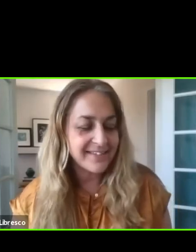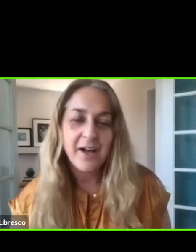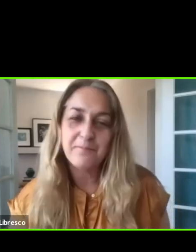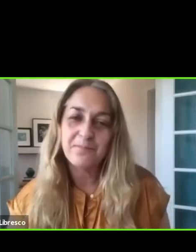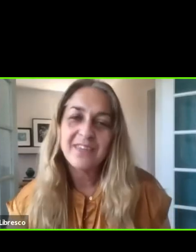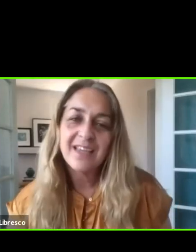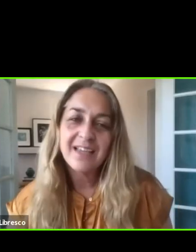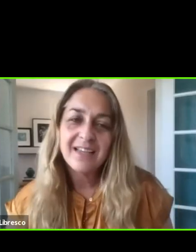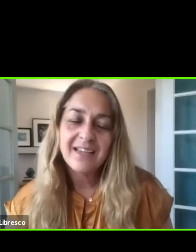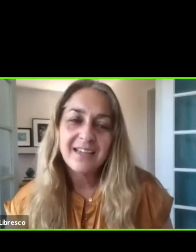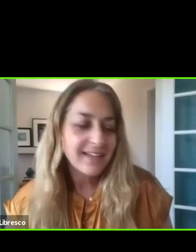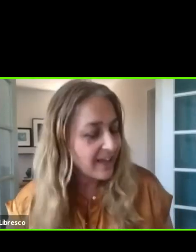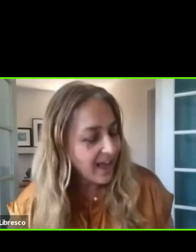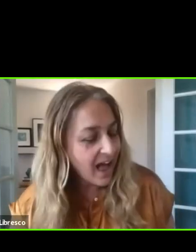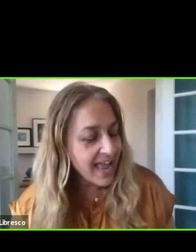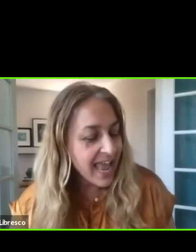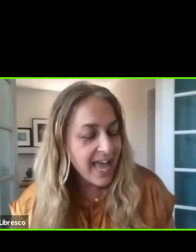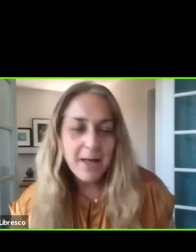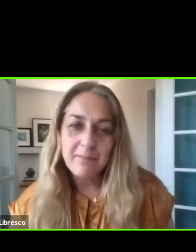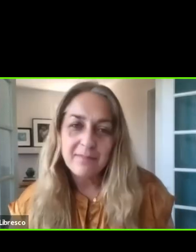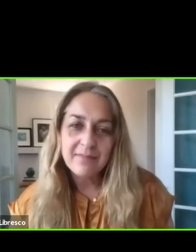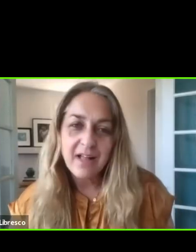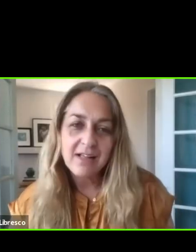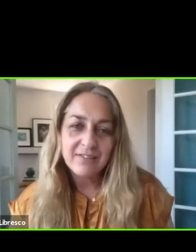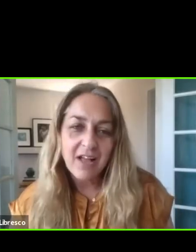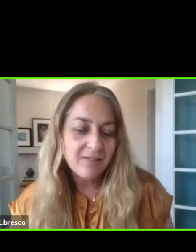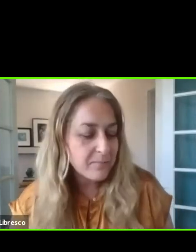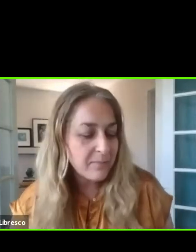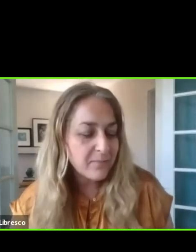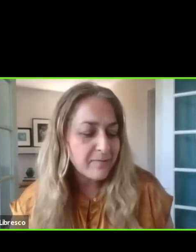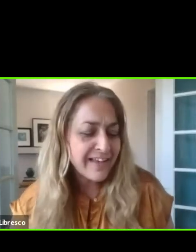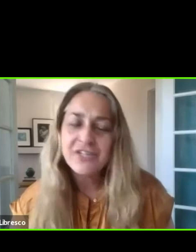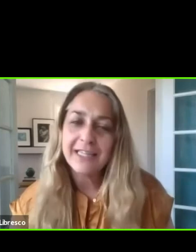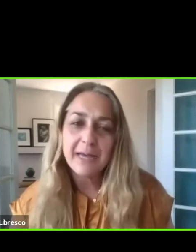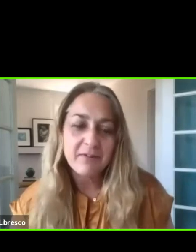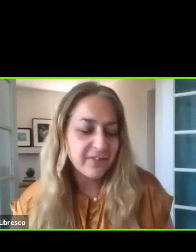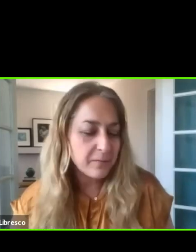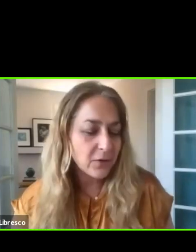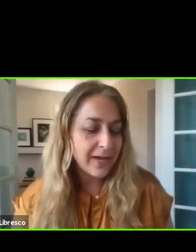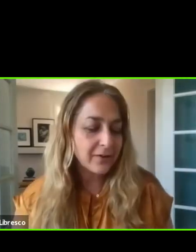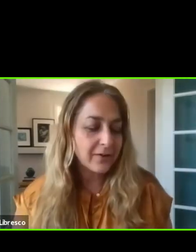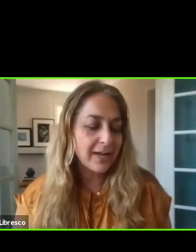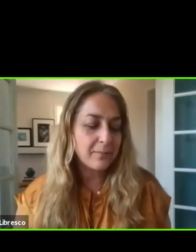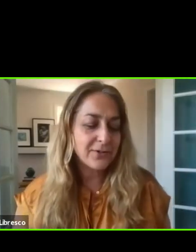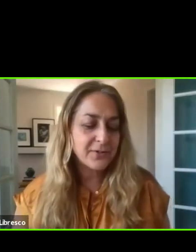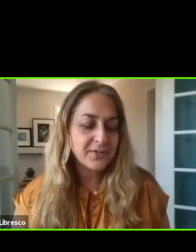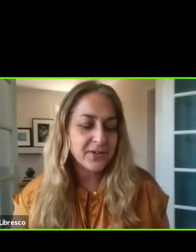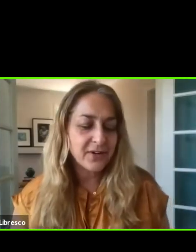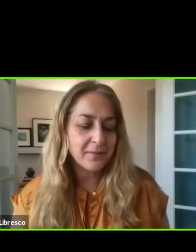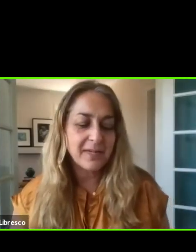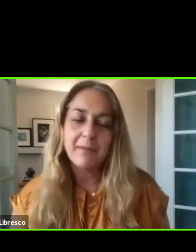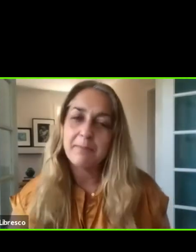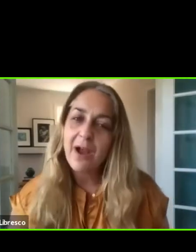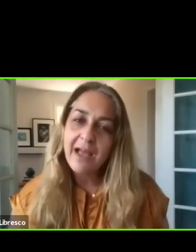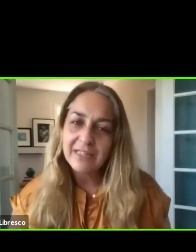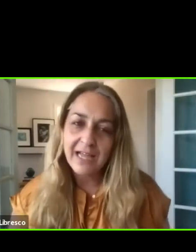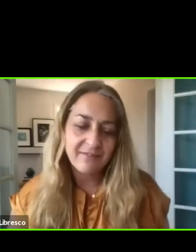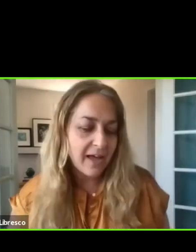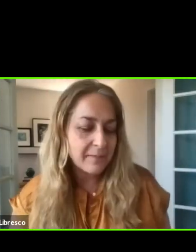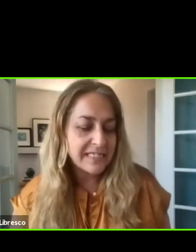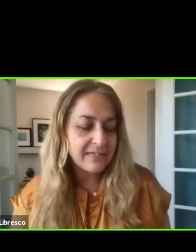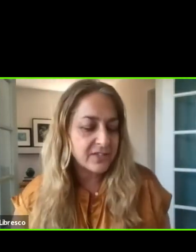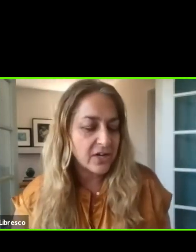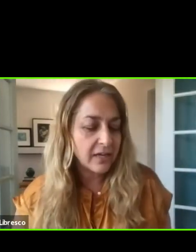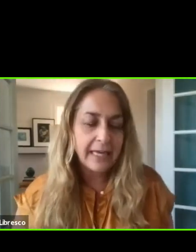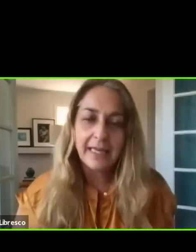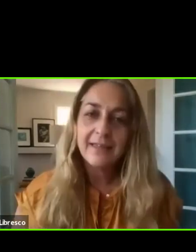and I am professionally, I'm a film curator and a producer, but in my private life,